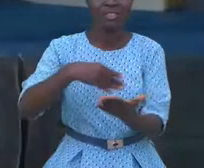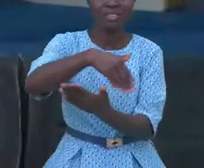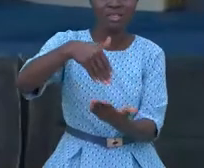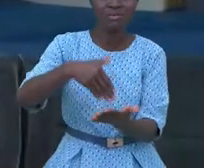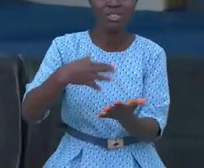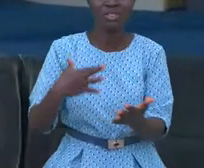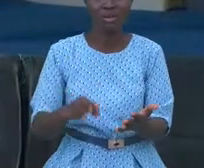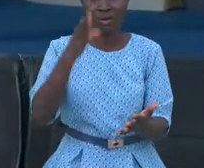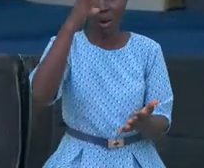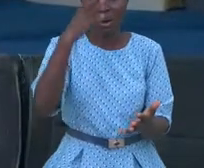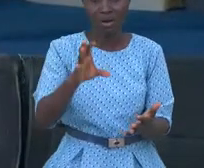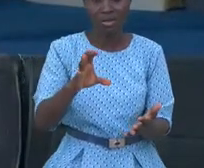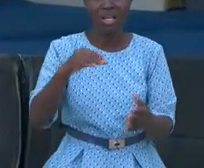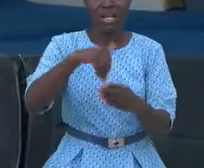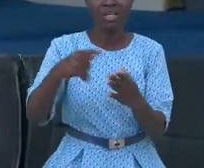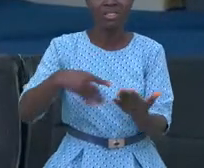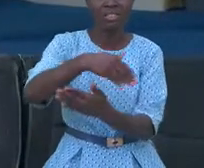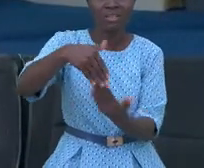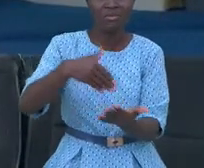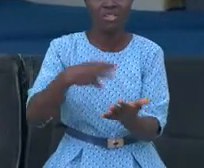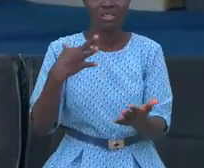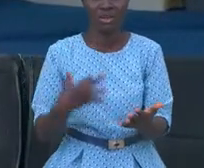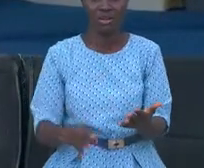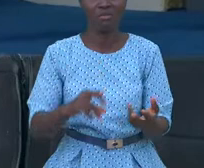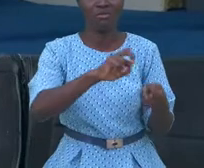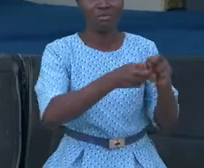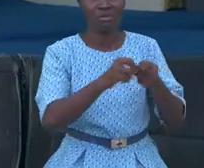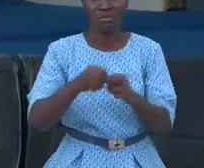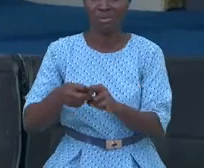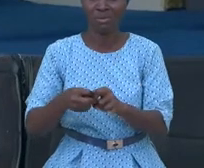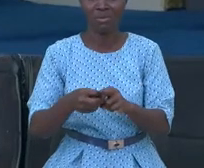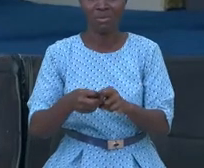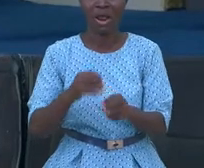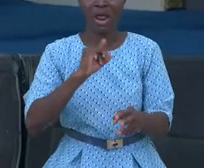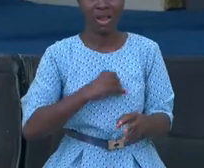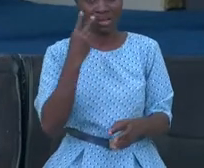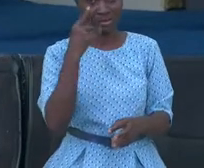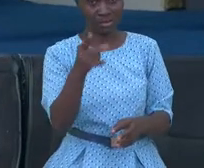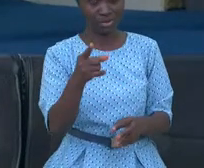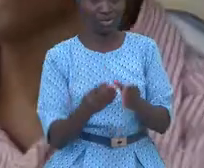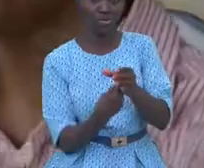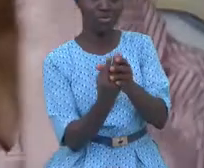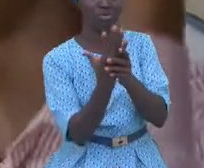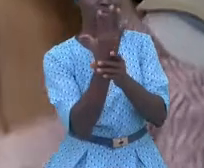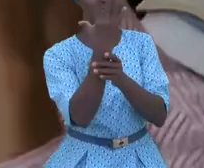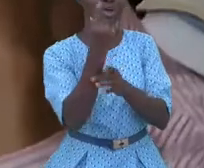the midst of contradictions, I see you growing up as white as lily. I see you